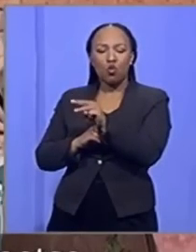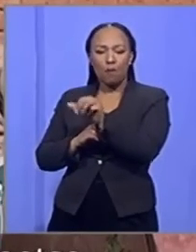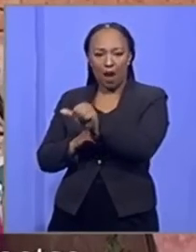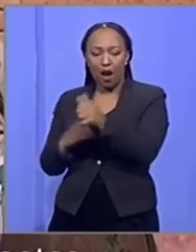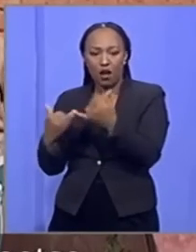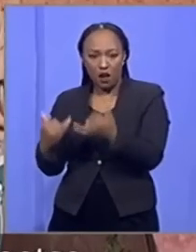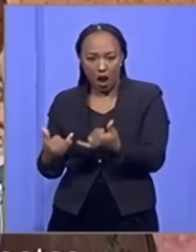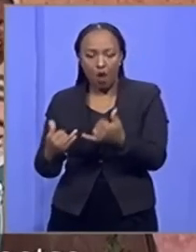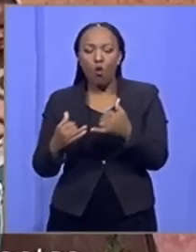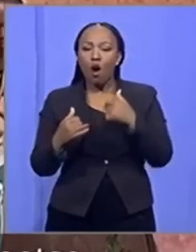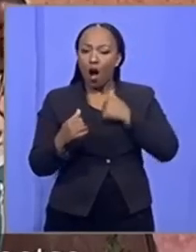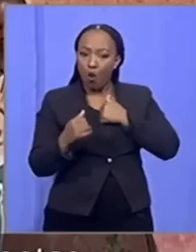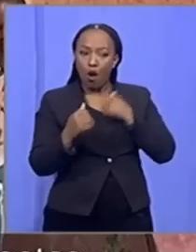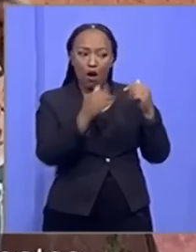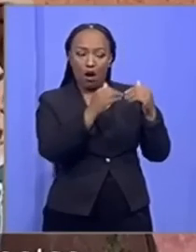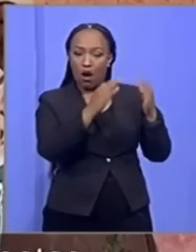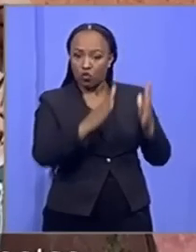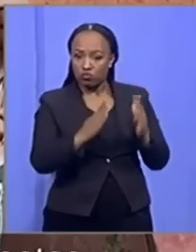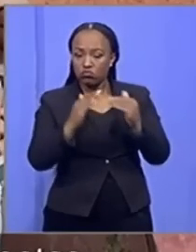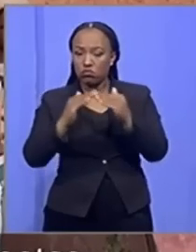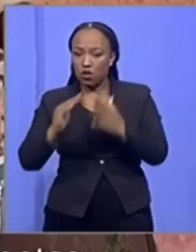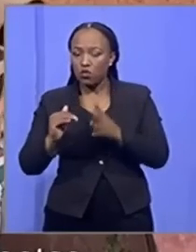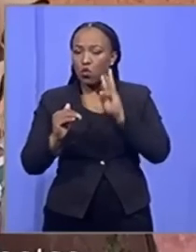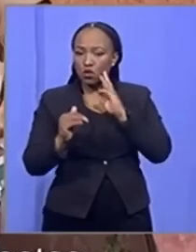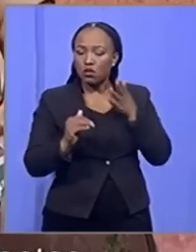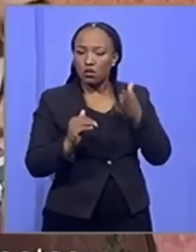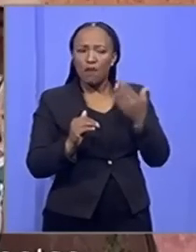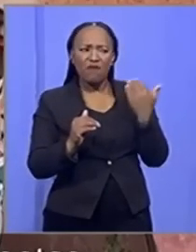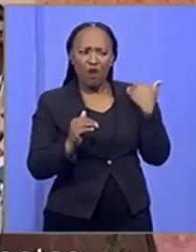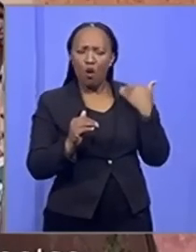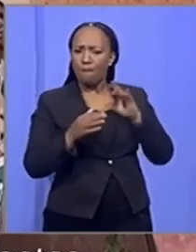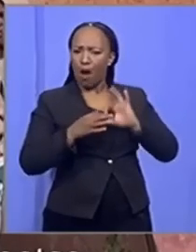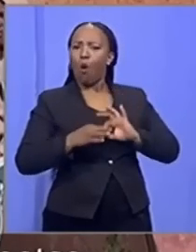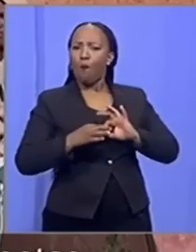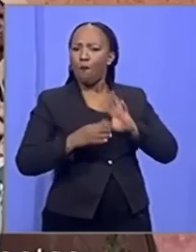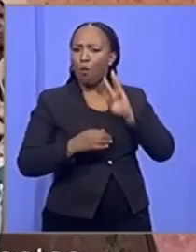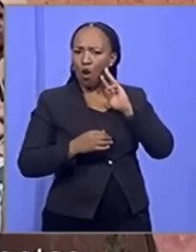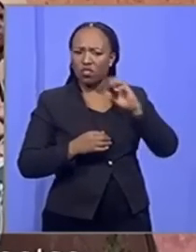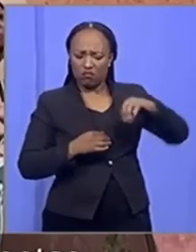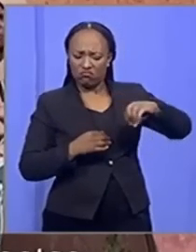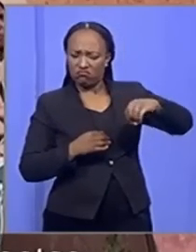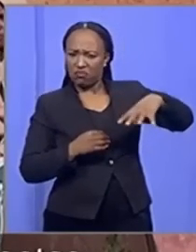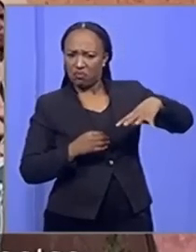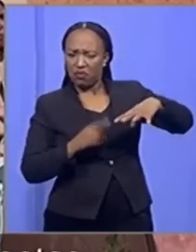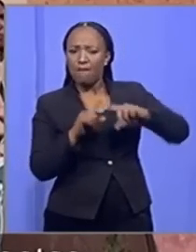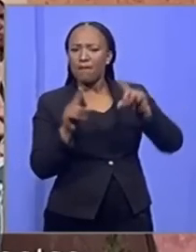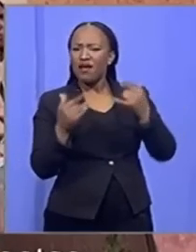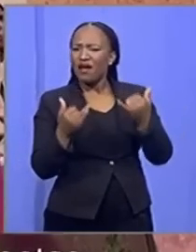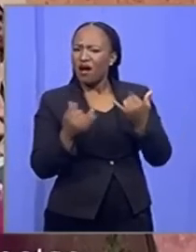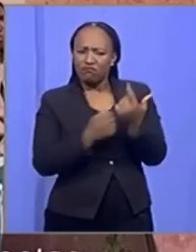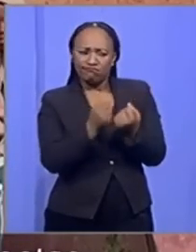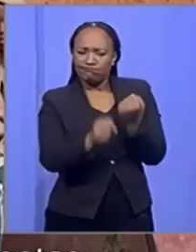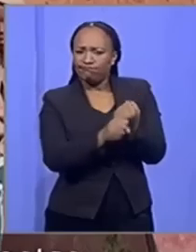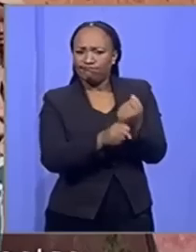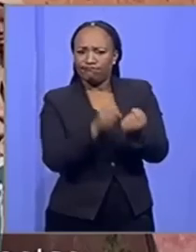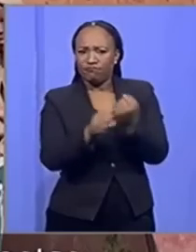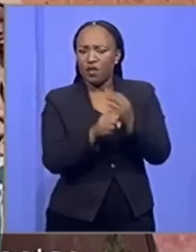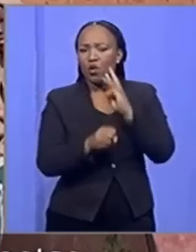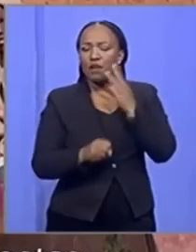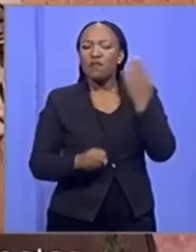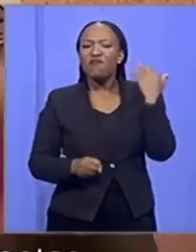no o metsi ha sa le ka jarete nna ha rona metsi se antsa tswa ka mo ka jarete gana le dilemo no metsi sa tlhola ka mo jareteng is painful because ne re ga metsi ko